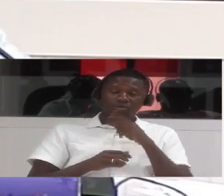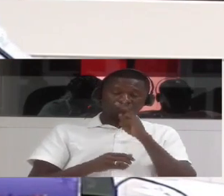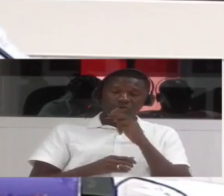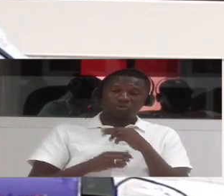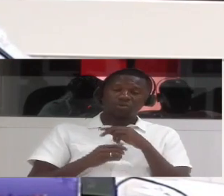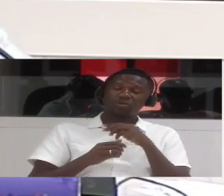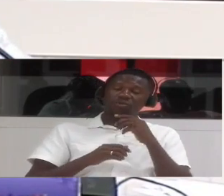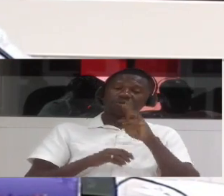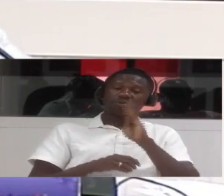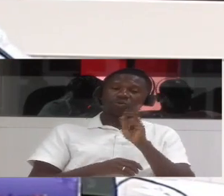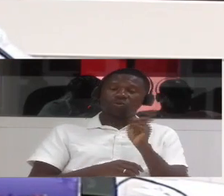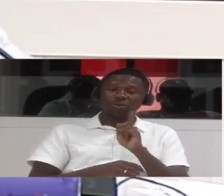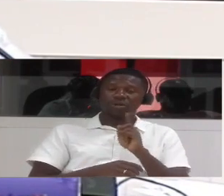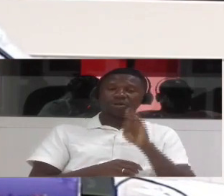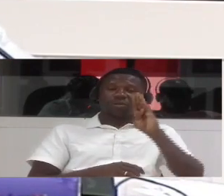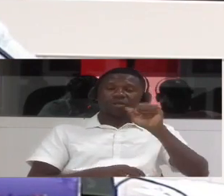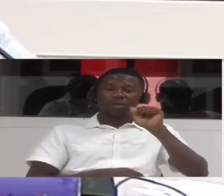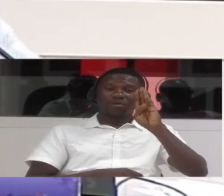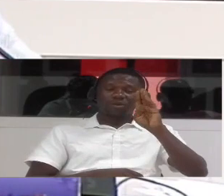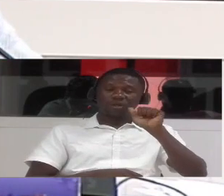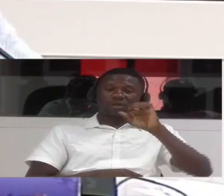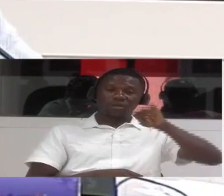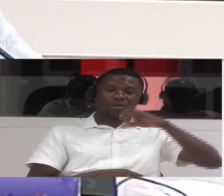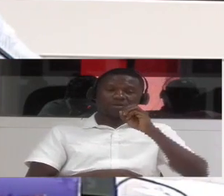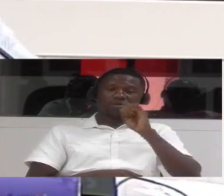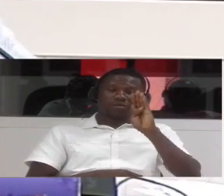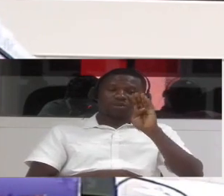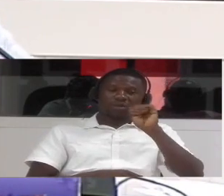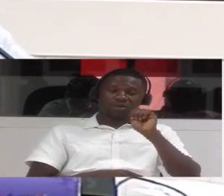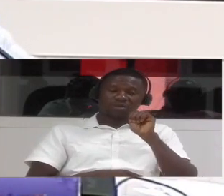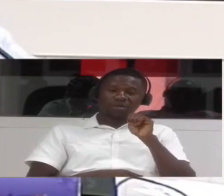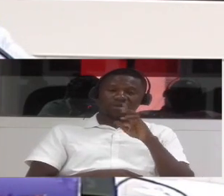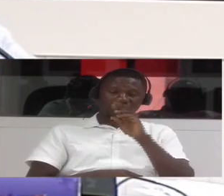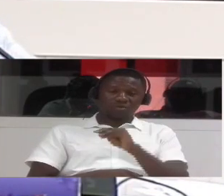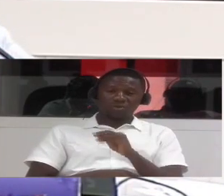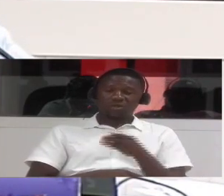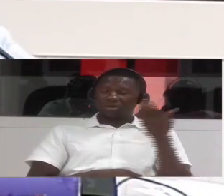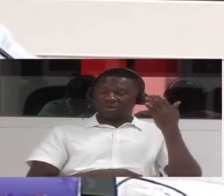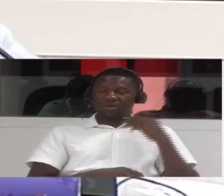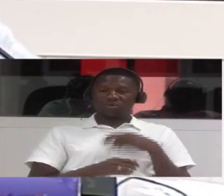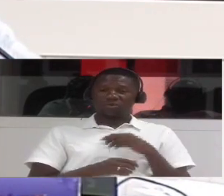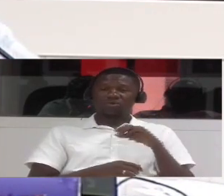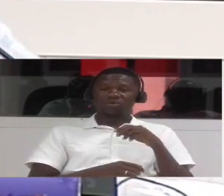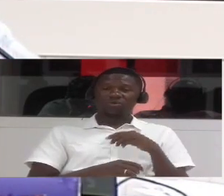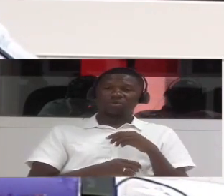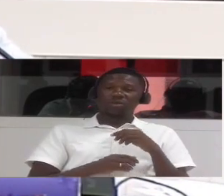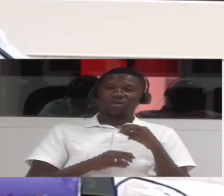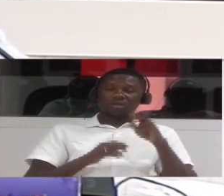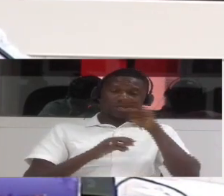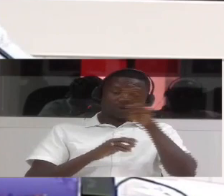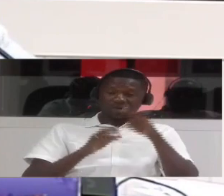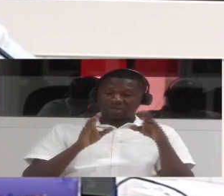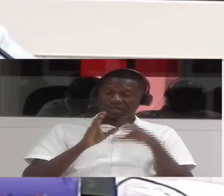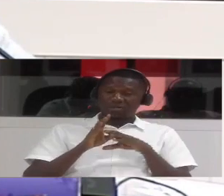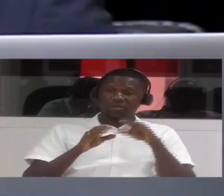Baba was the majority leader of the National Assembly at some point, and so he was